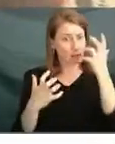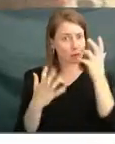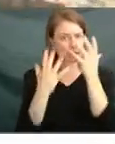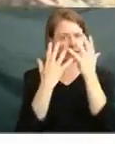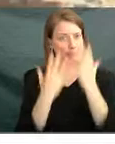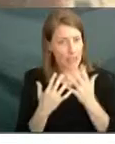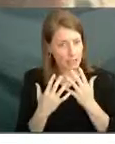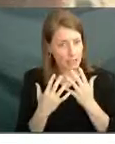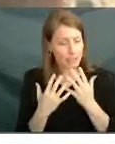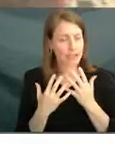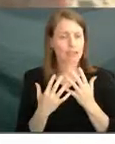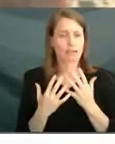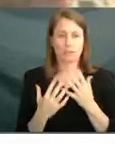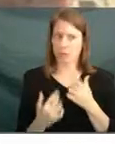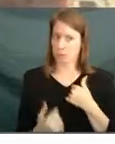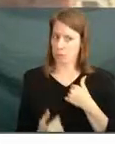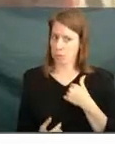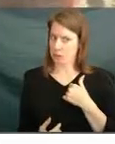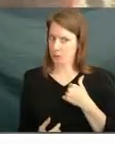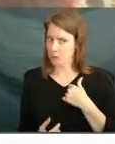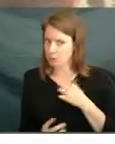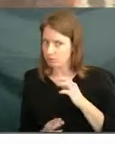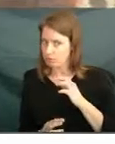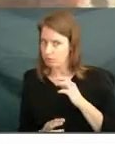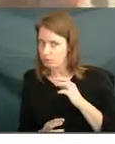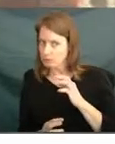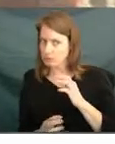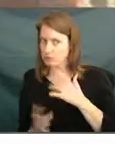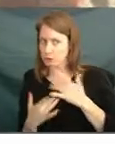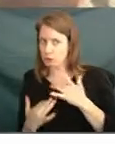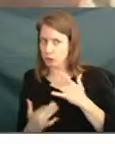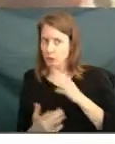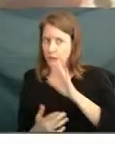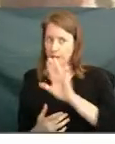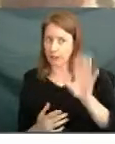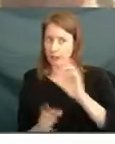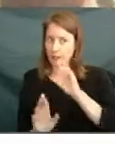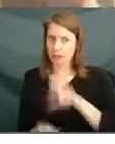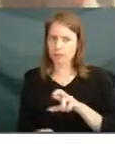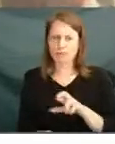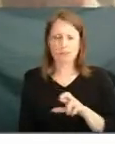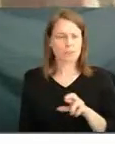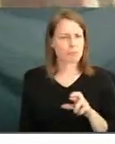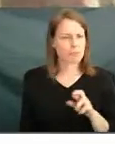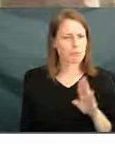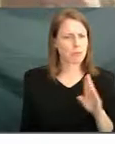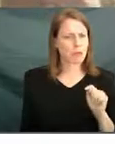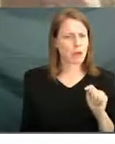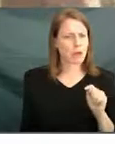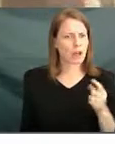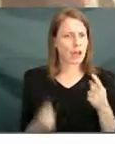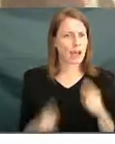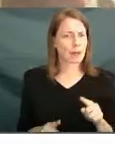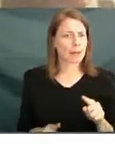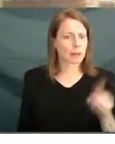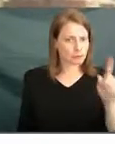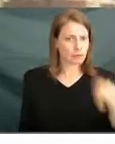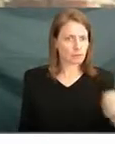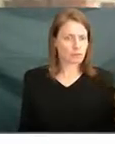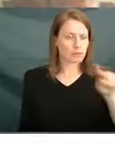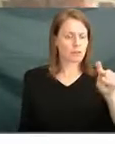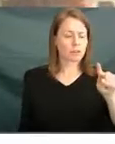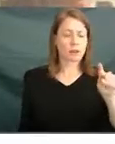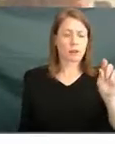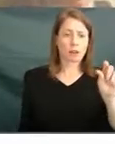of reactions, but the main reaction from the parents we met was that, of course, these children needed